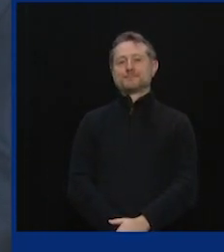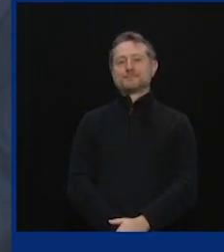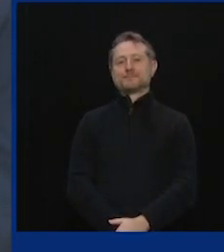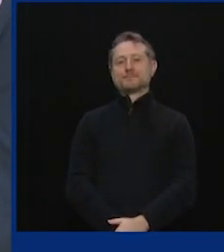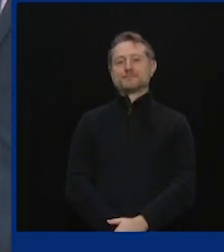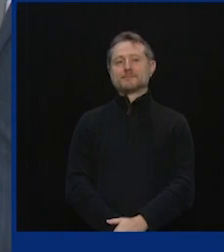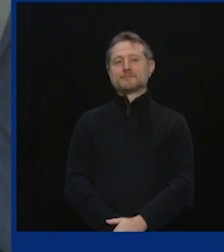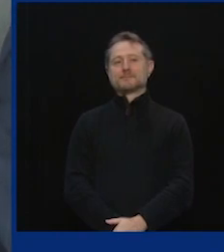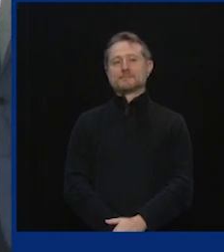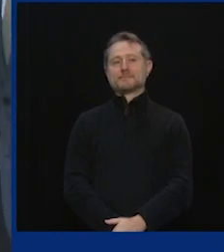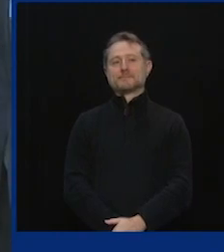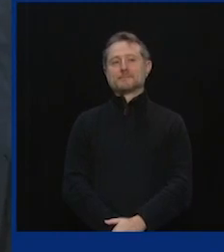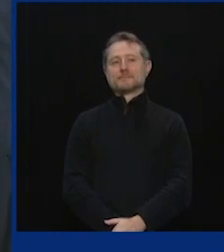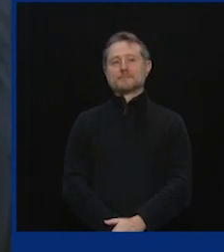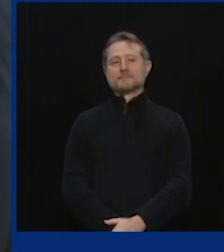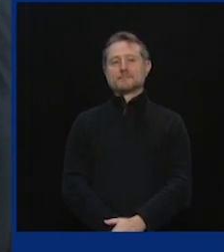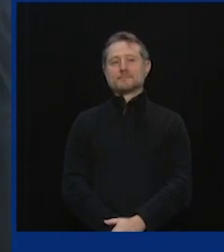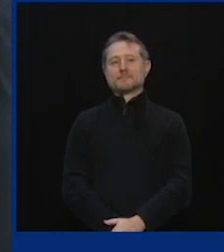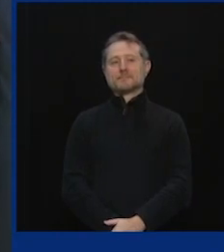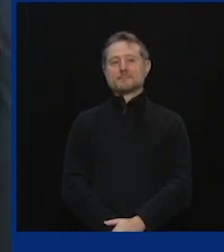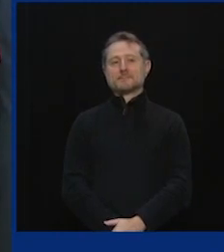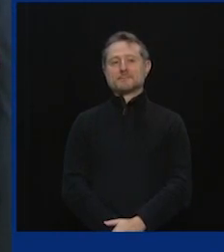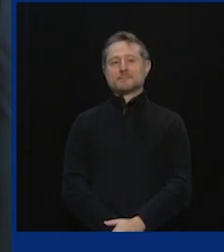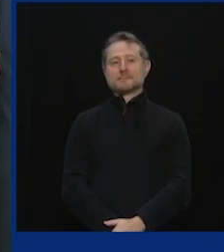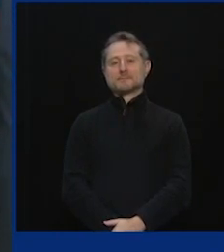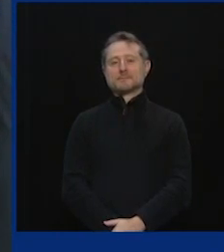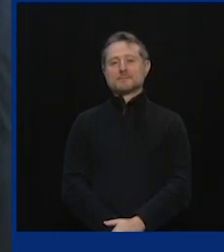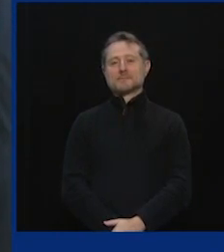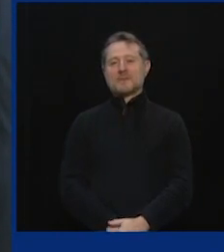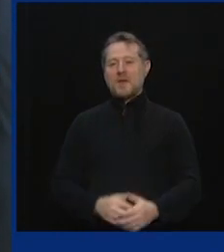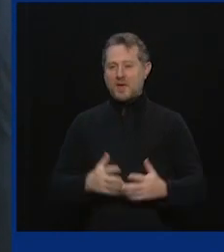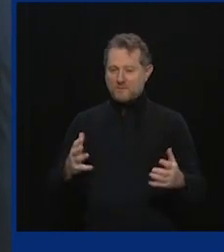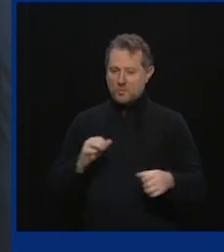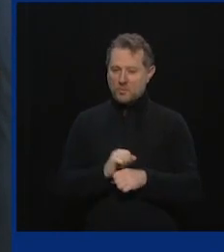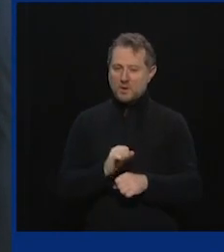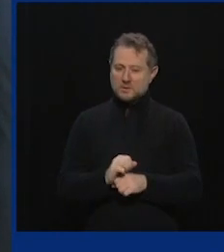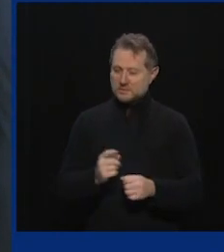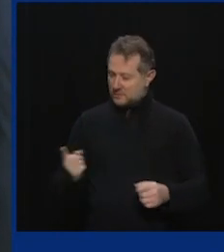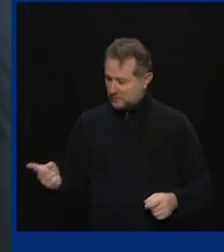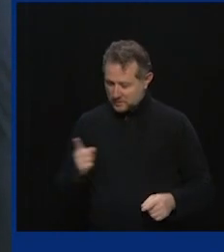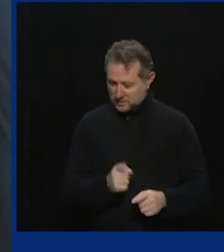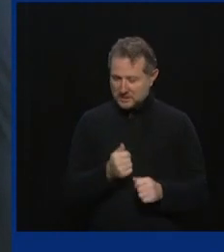That was a pretty intense process.